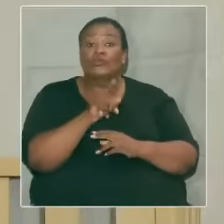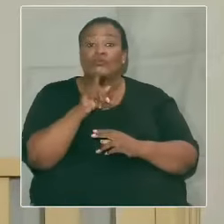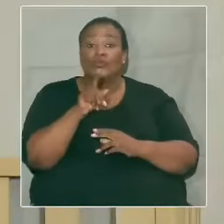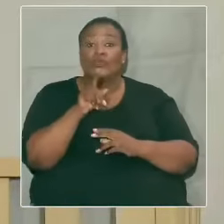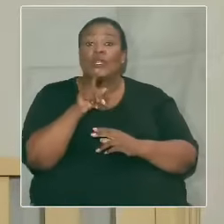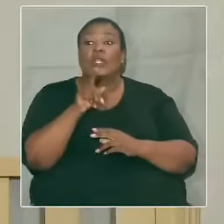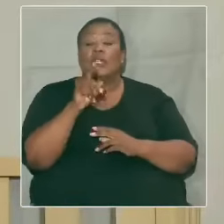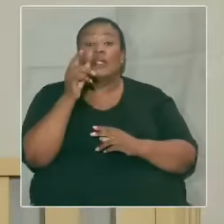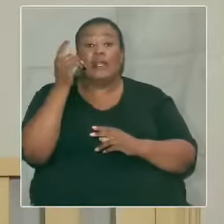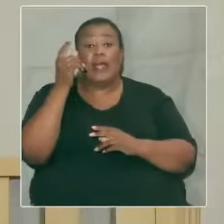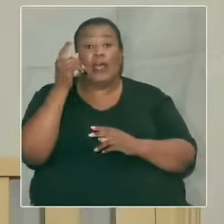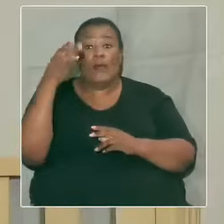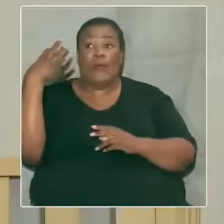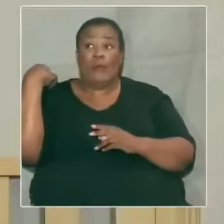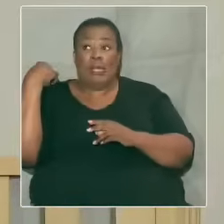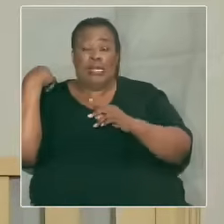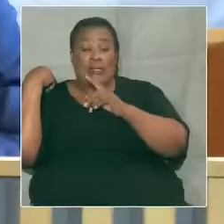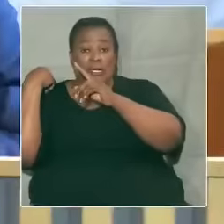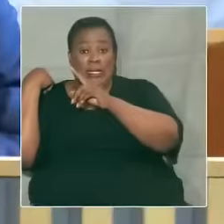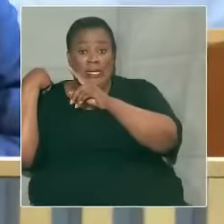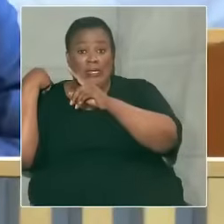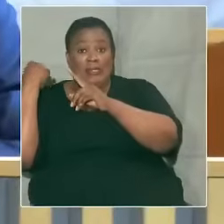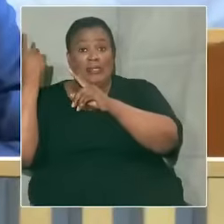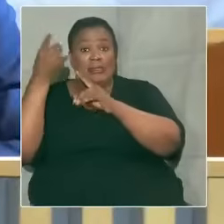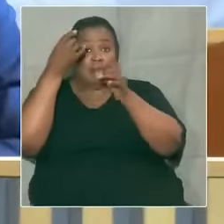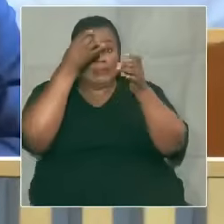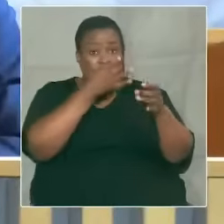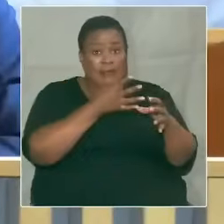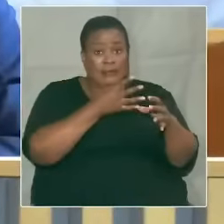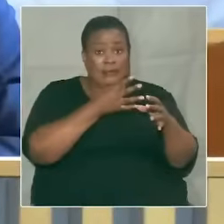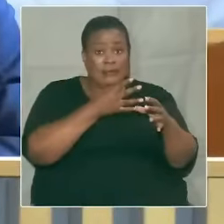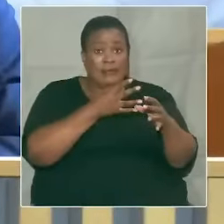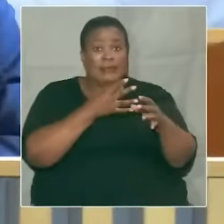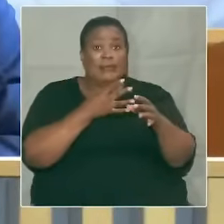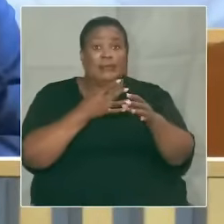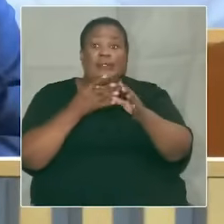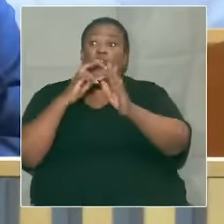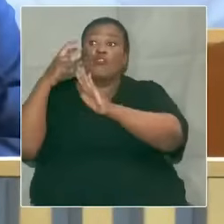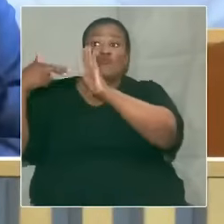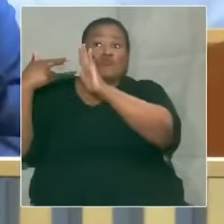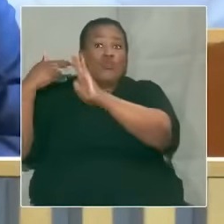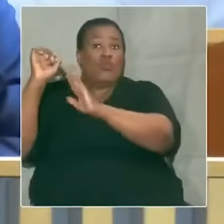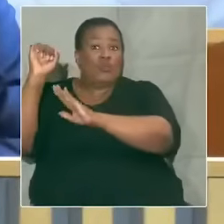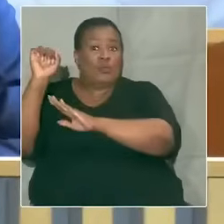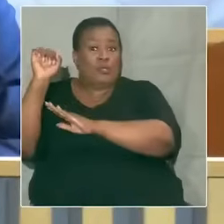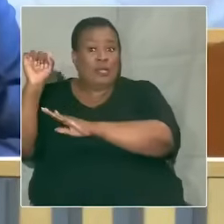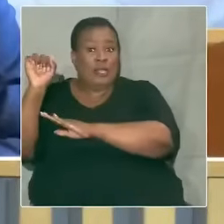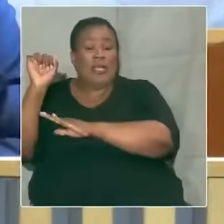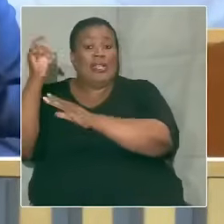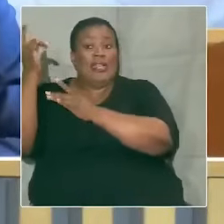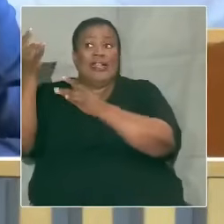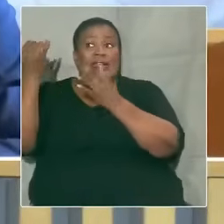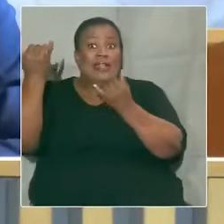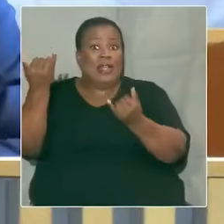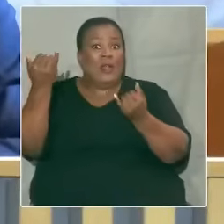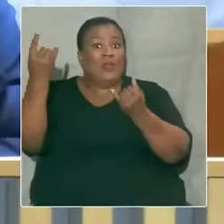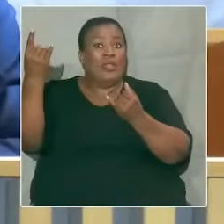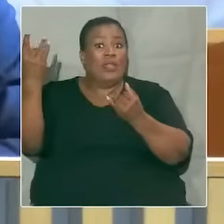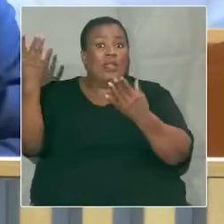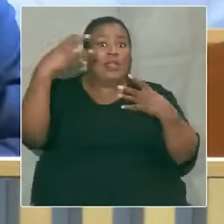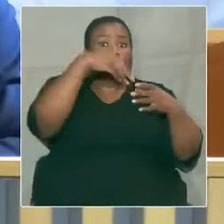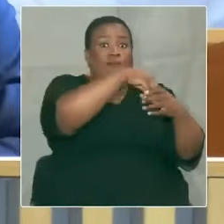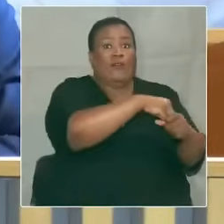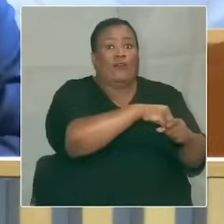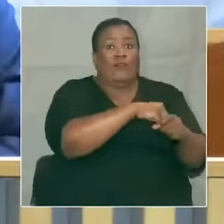be falling outside of the minister's remit and be straying onto operational and